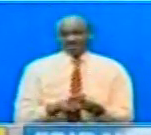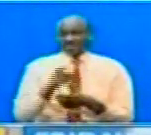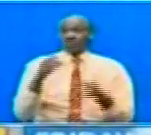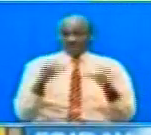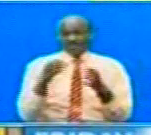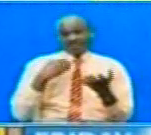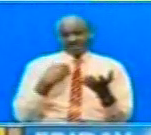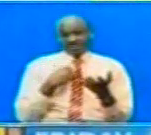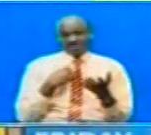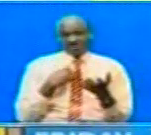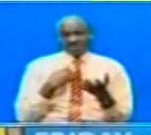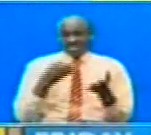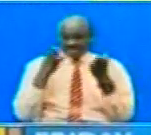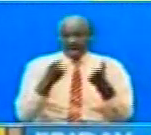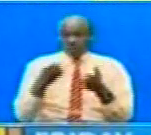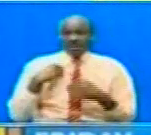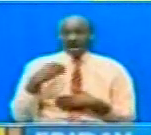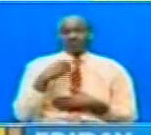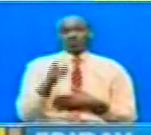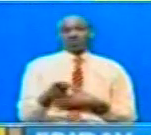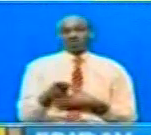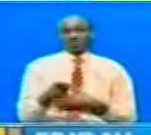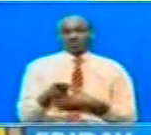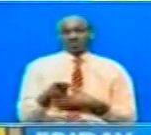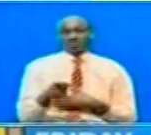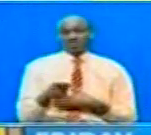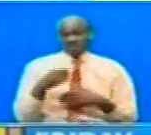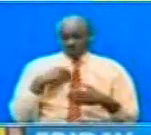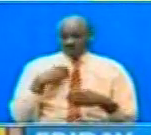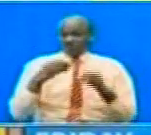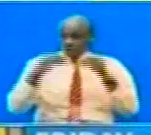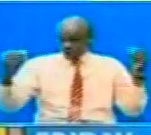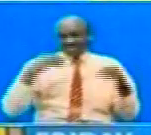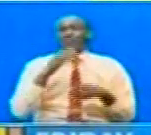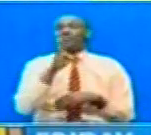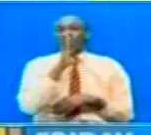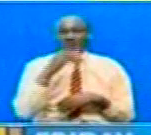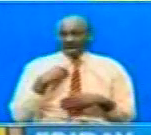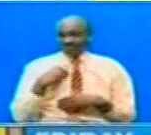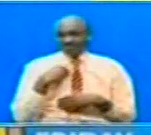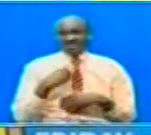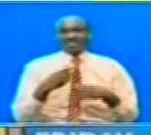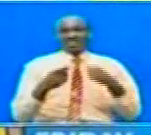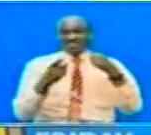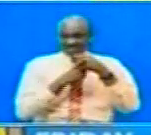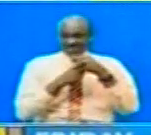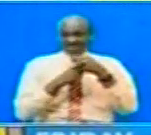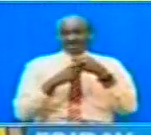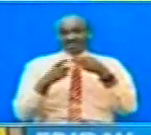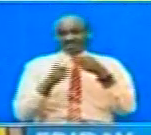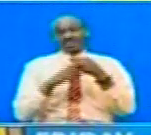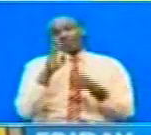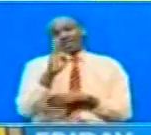not been doing well. Currently, we're sitting on, in terms of our long-term debt, we're sitting on about 6.5 billion